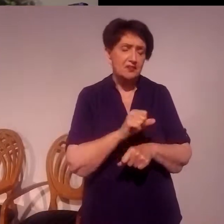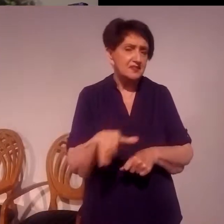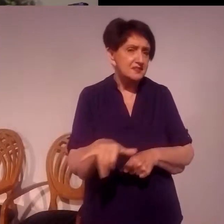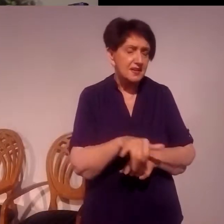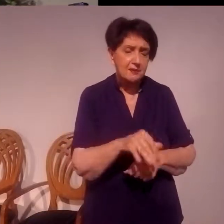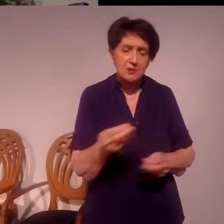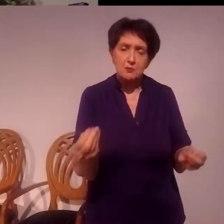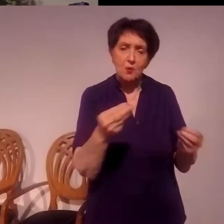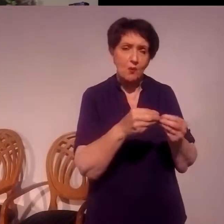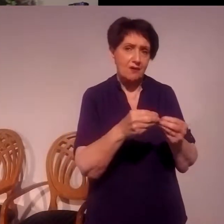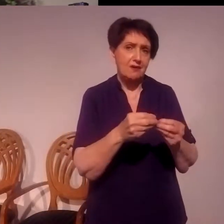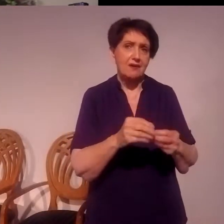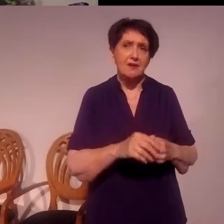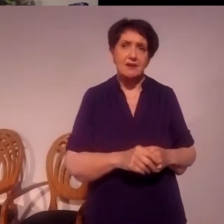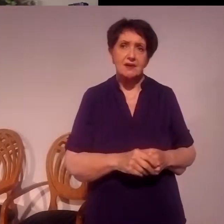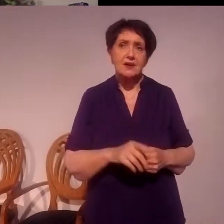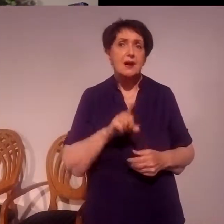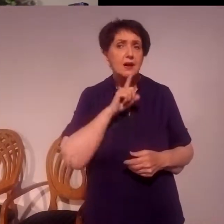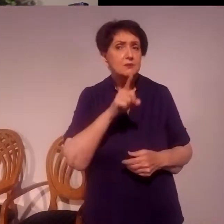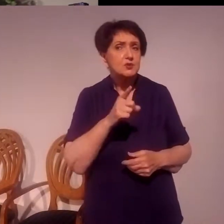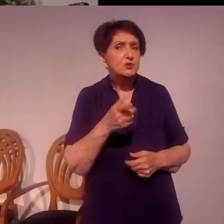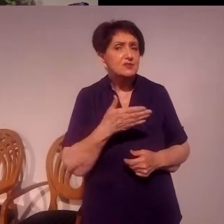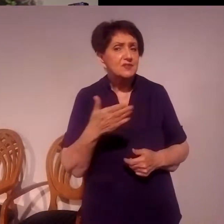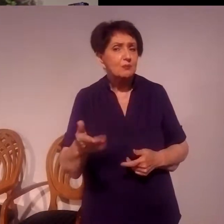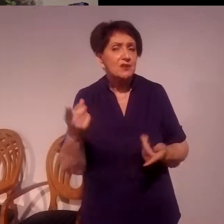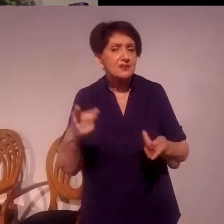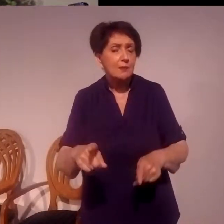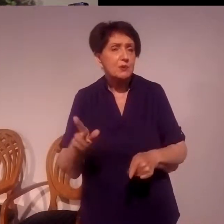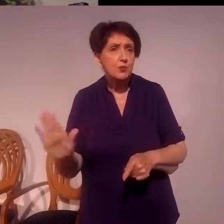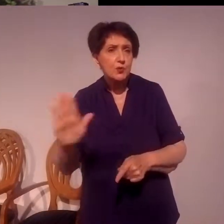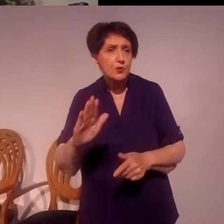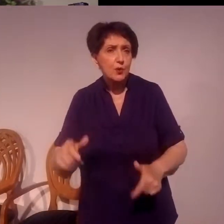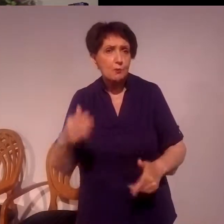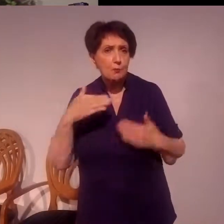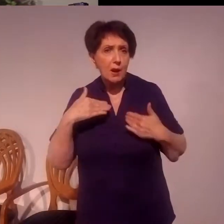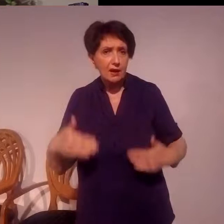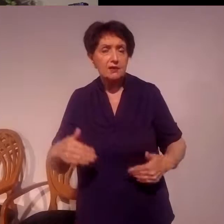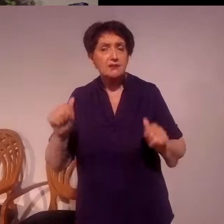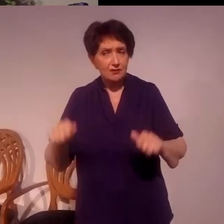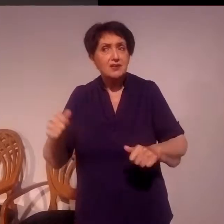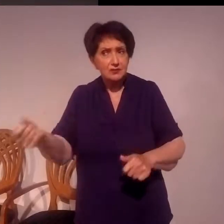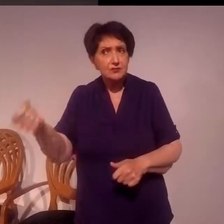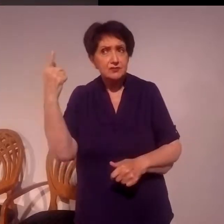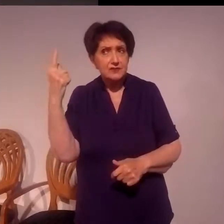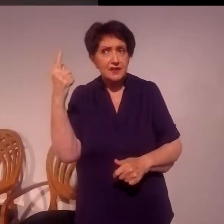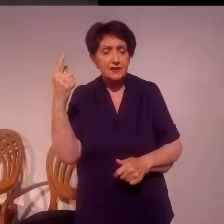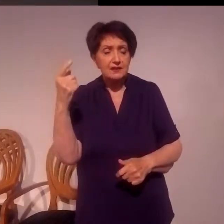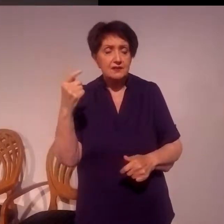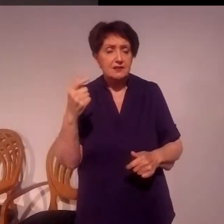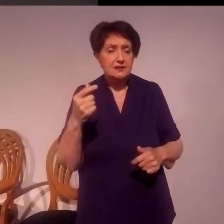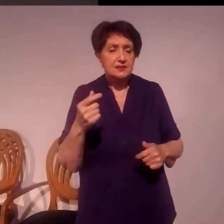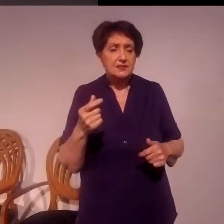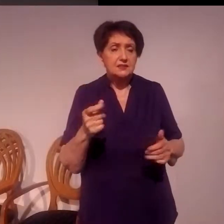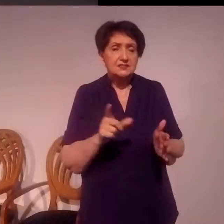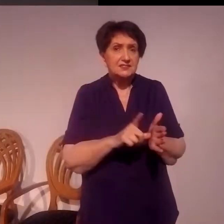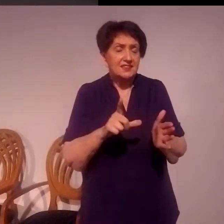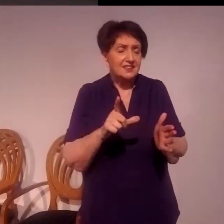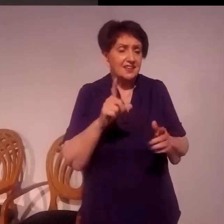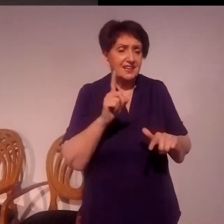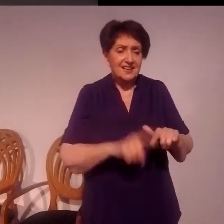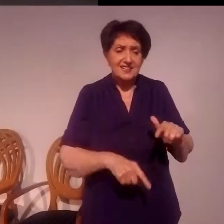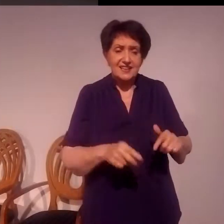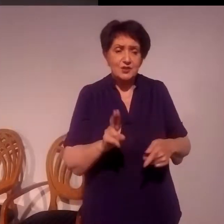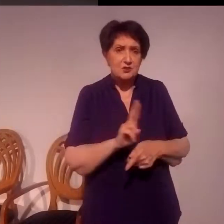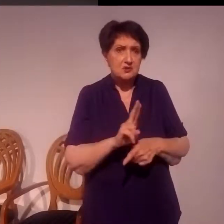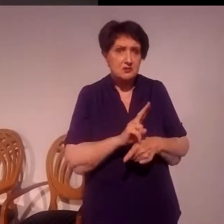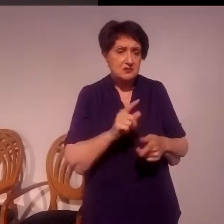sure you've had something going on with the body that you understand this. So now all of a sudden I can't use this. I can't pick up something